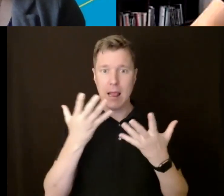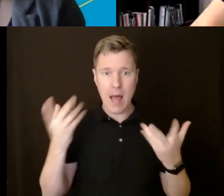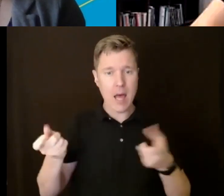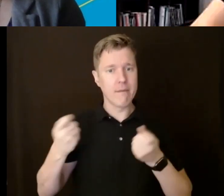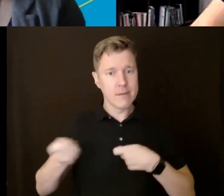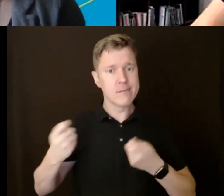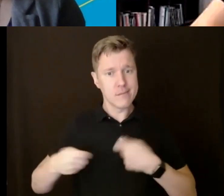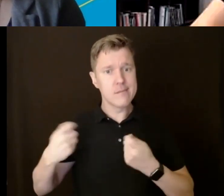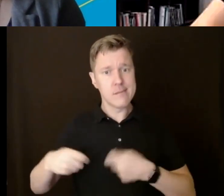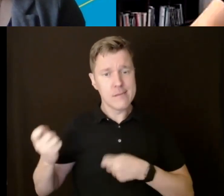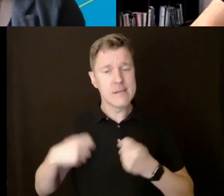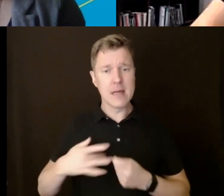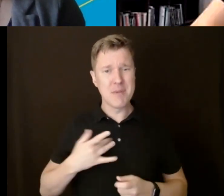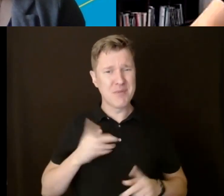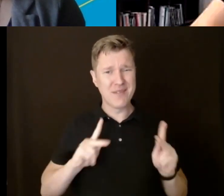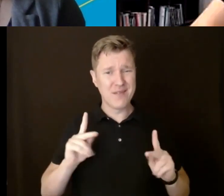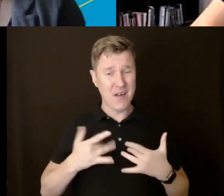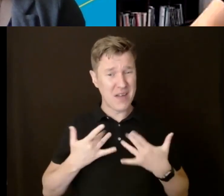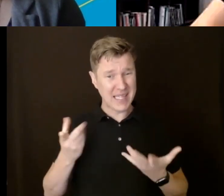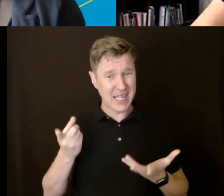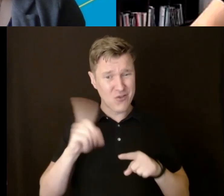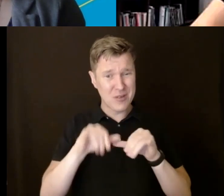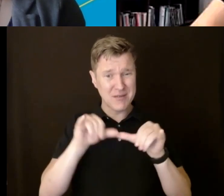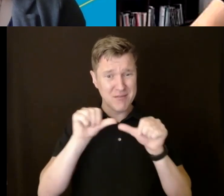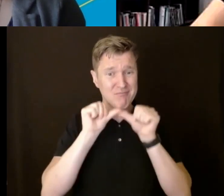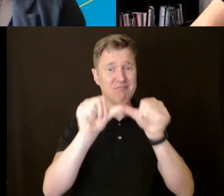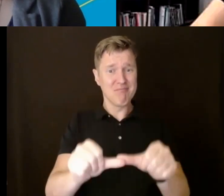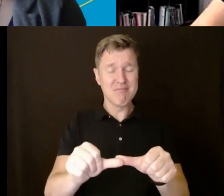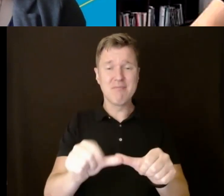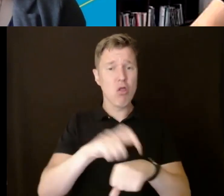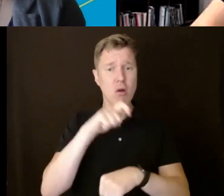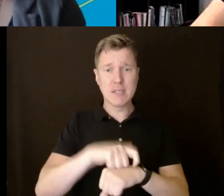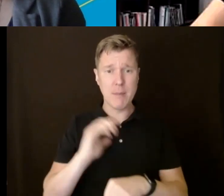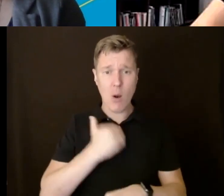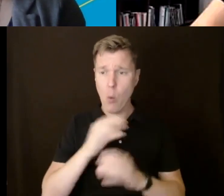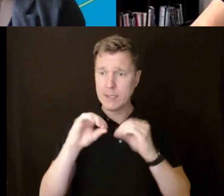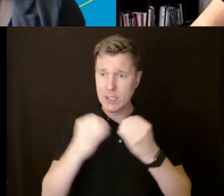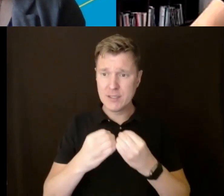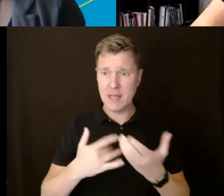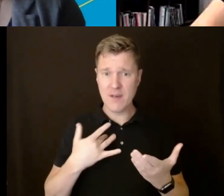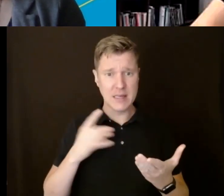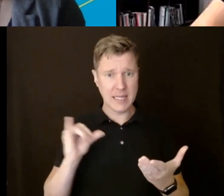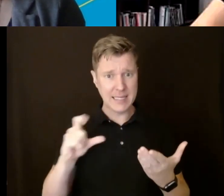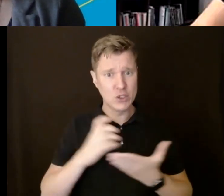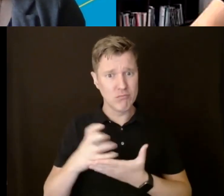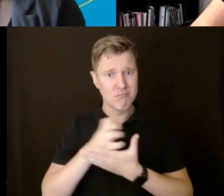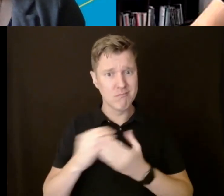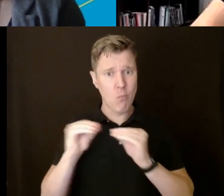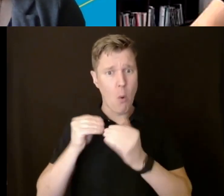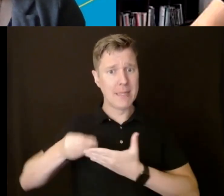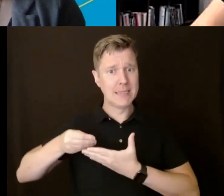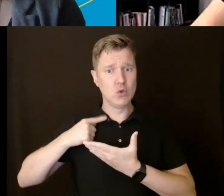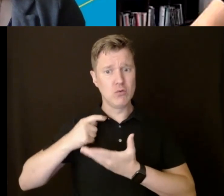A lot of people didn't feel like they could last that long at an organization like ours because they felt like they needed to make more money in order to support